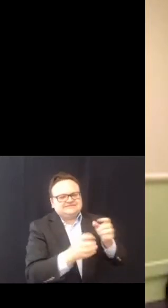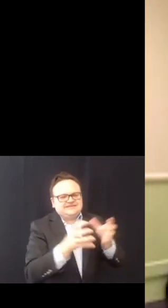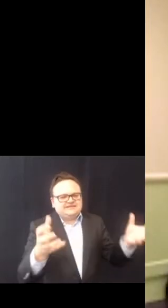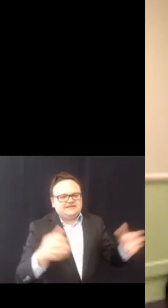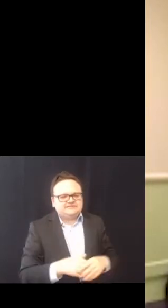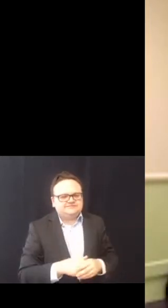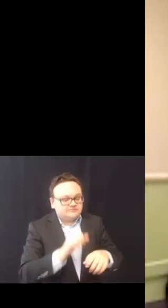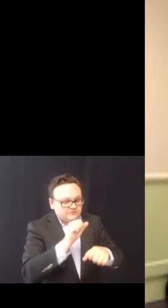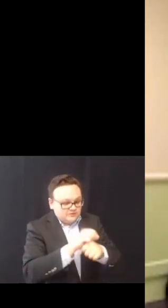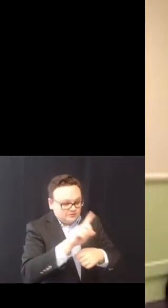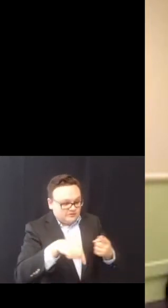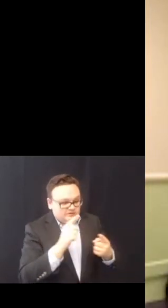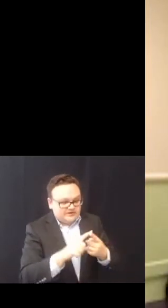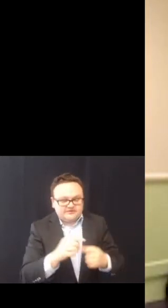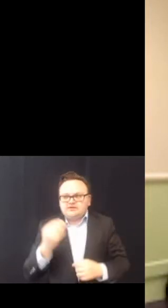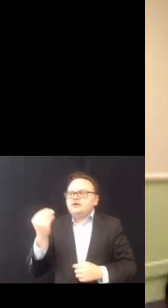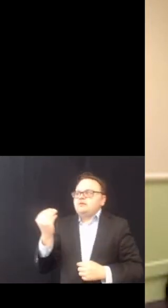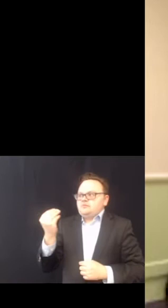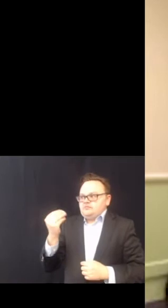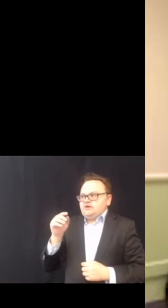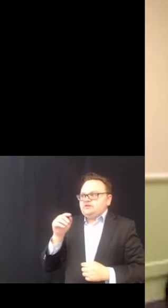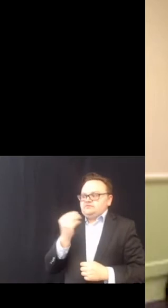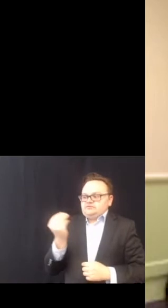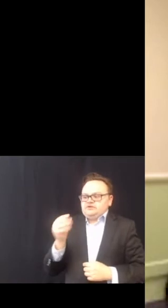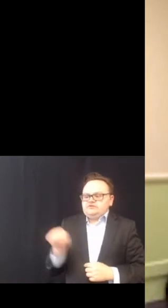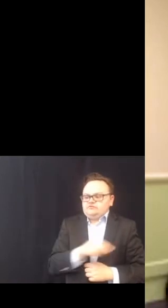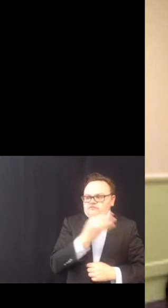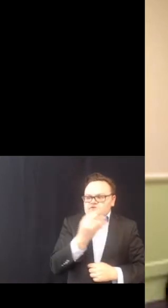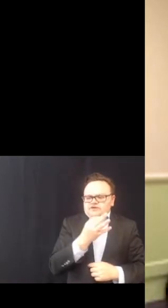Monday and Friday. Monday through Friday? What time do you start working?